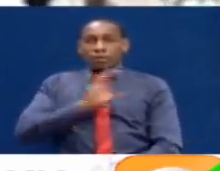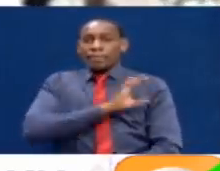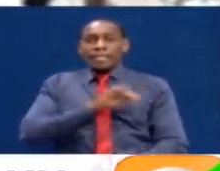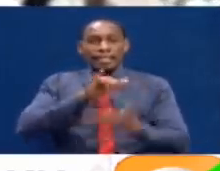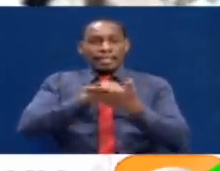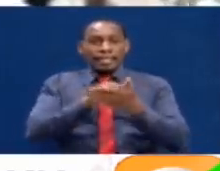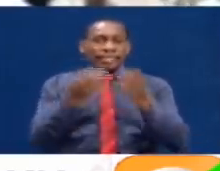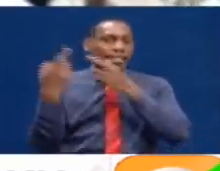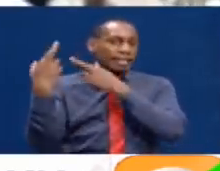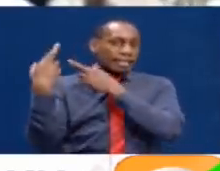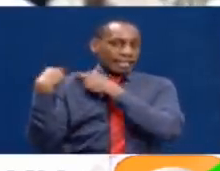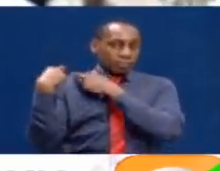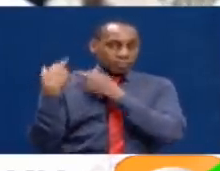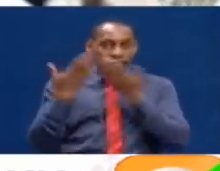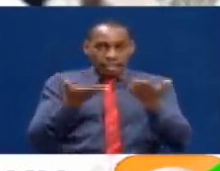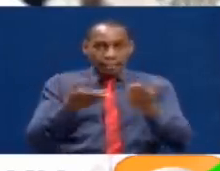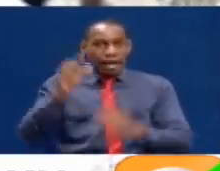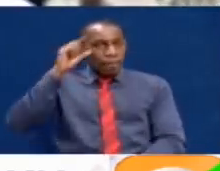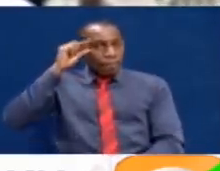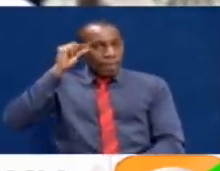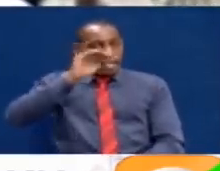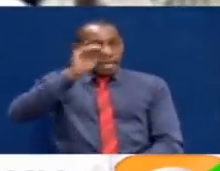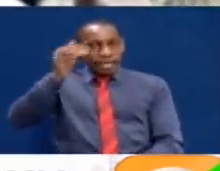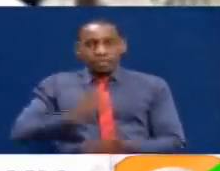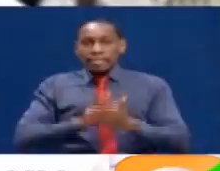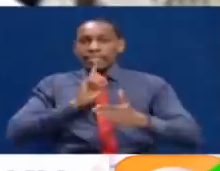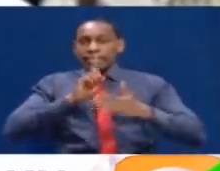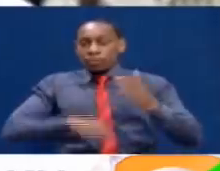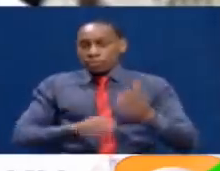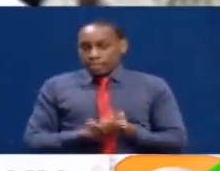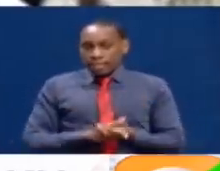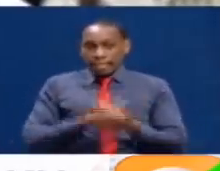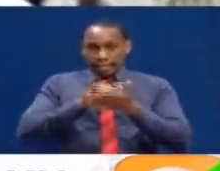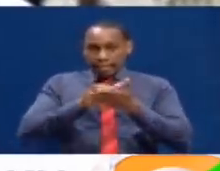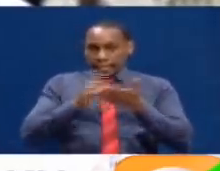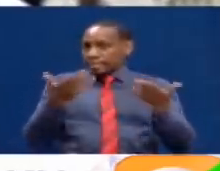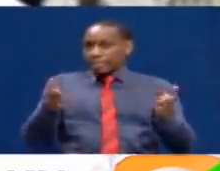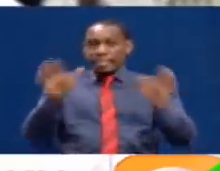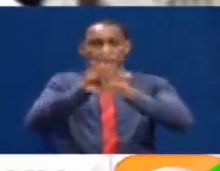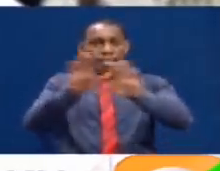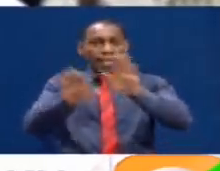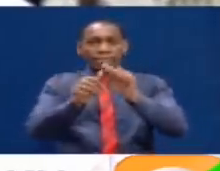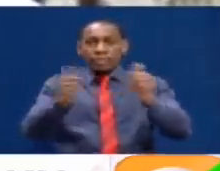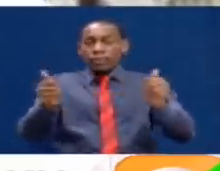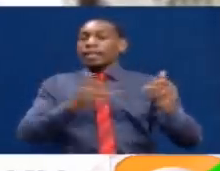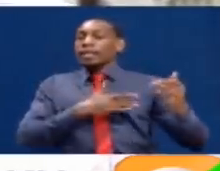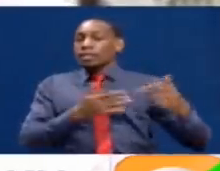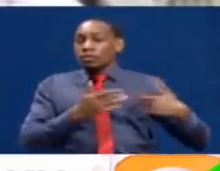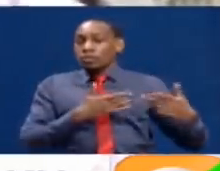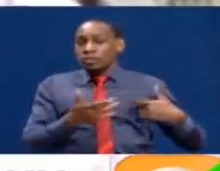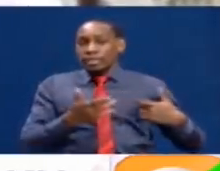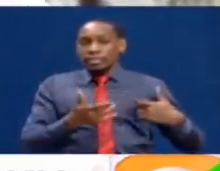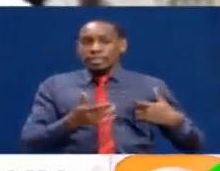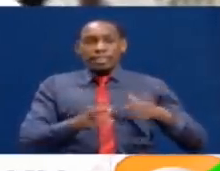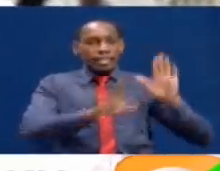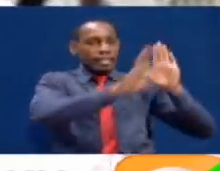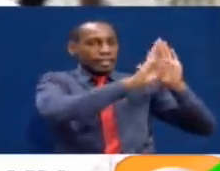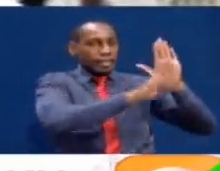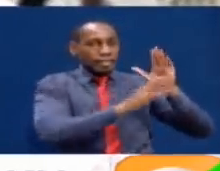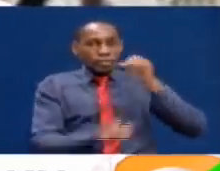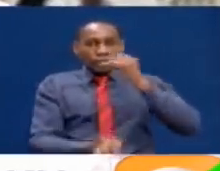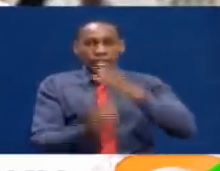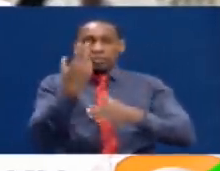that is in charge here in Mombasa County. And they're saying that so far, so good in terms of the guidelines that were